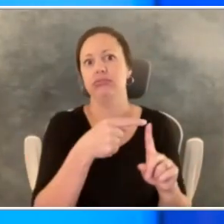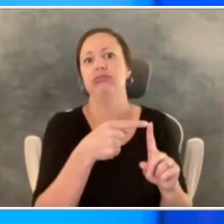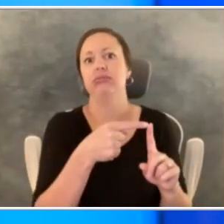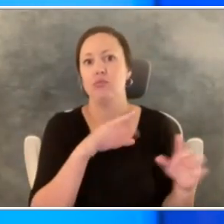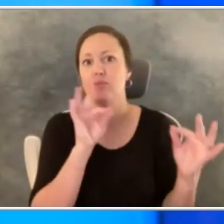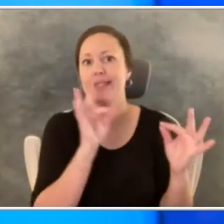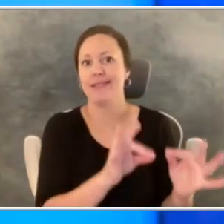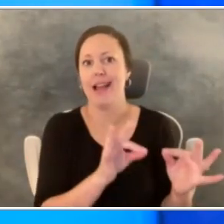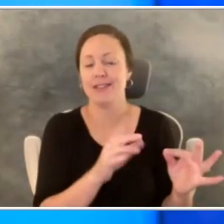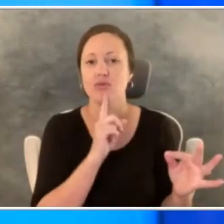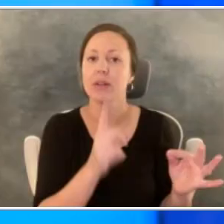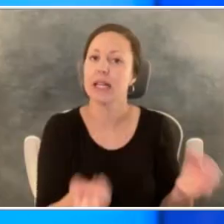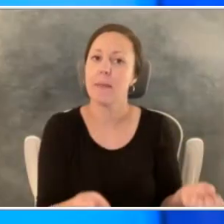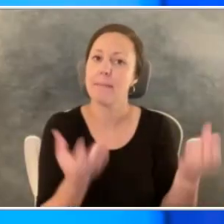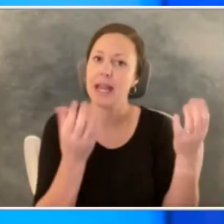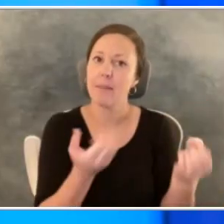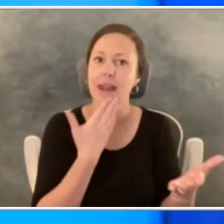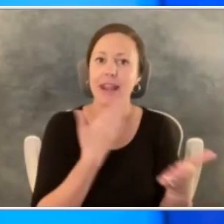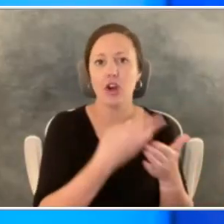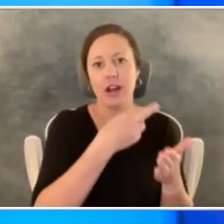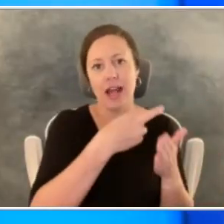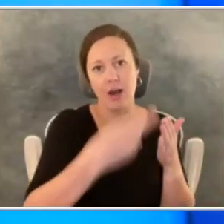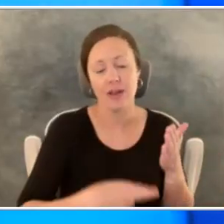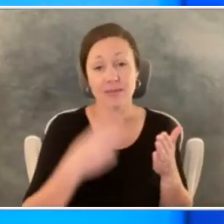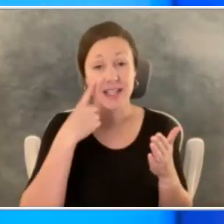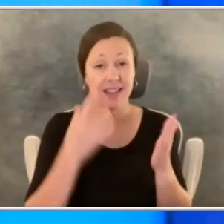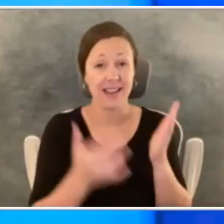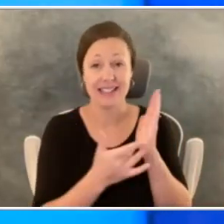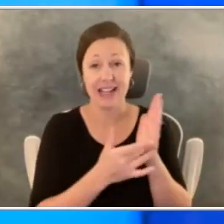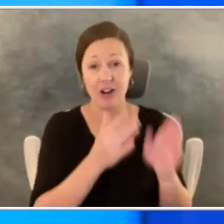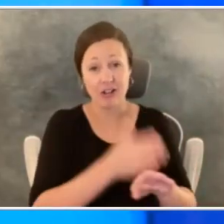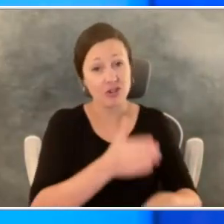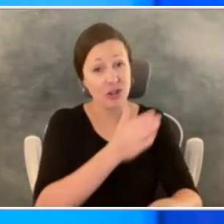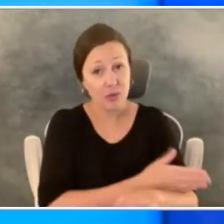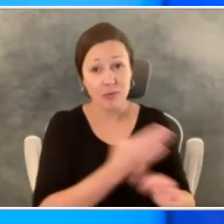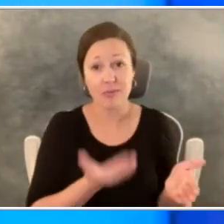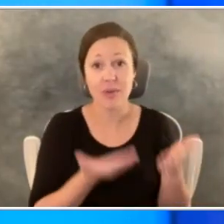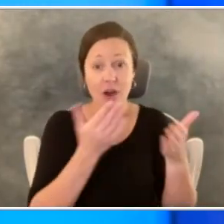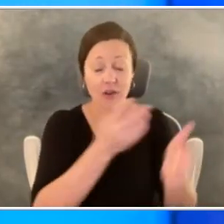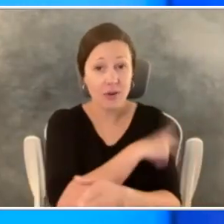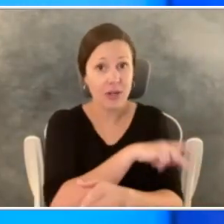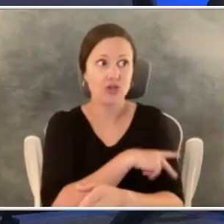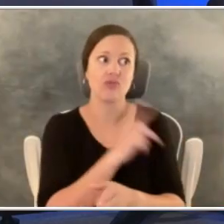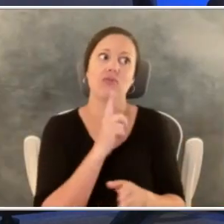think technology improvement, having that to be able to offer to our patients, has really improved the patient's quality